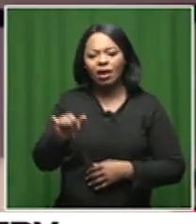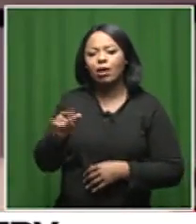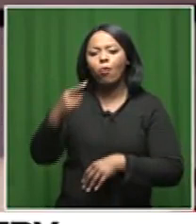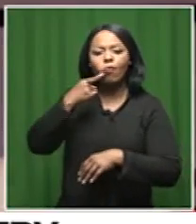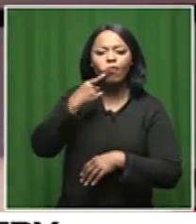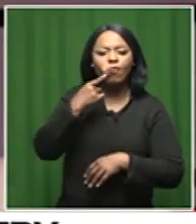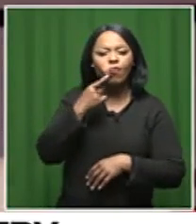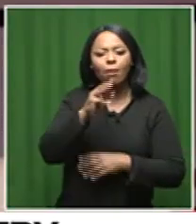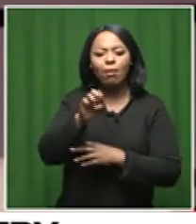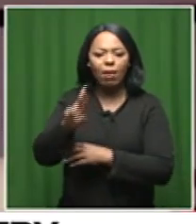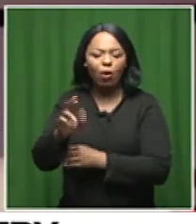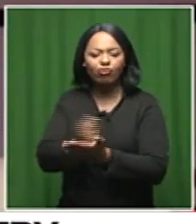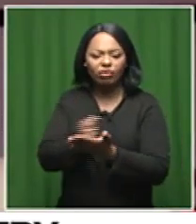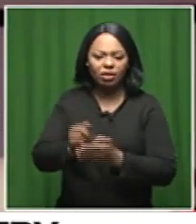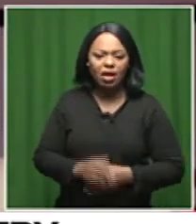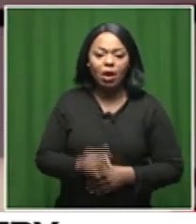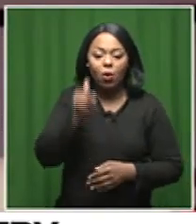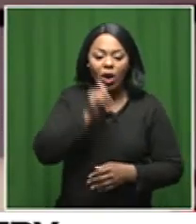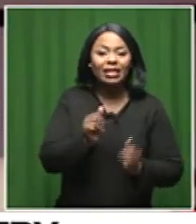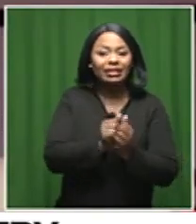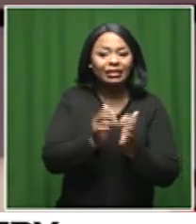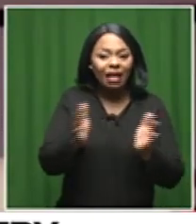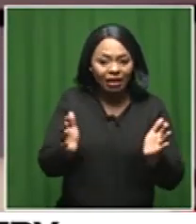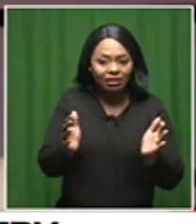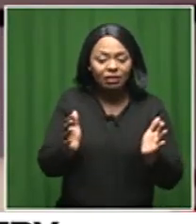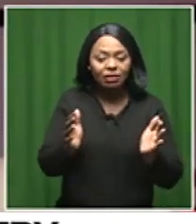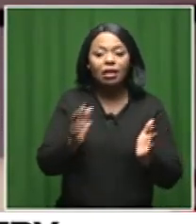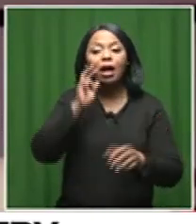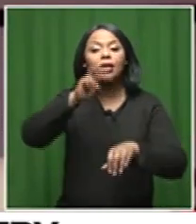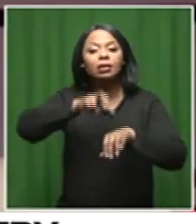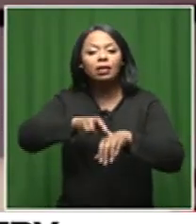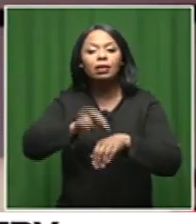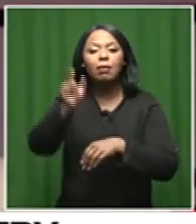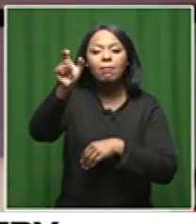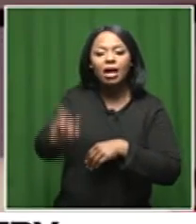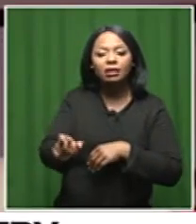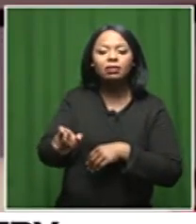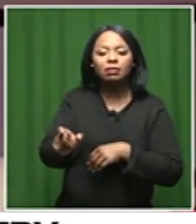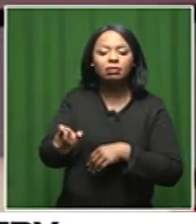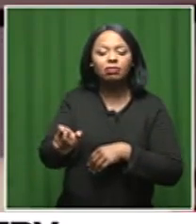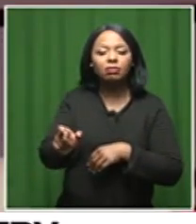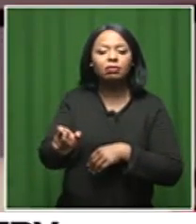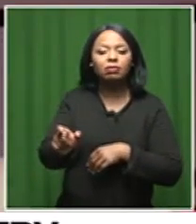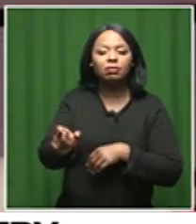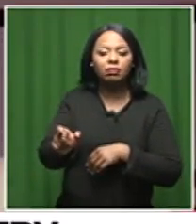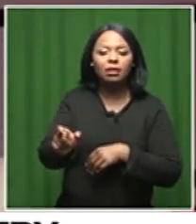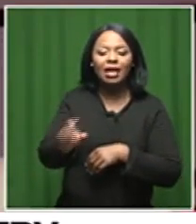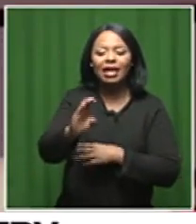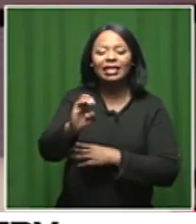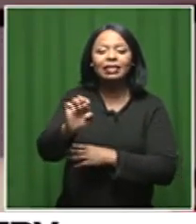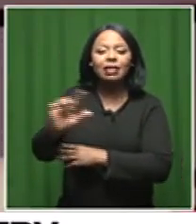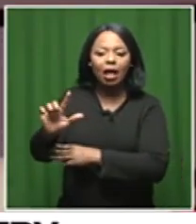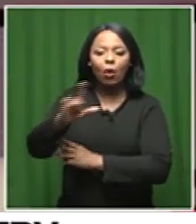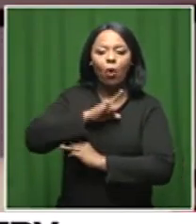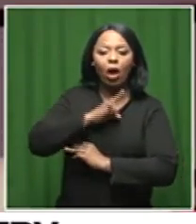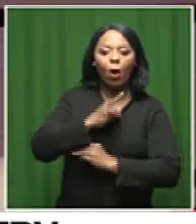whole machinery and process starts, when you need to get someone else's cells because they can't